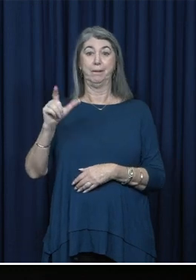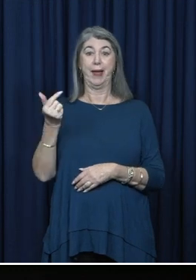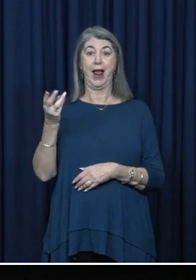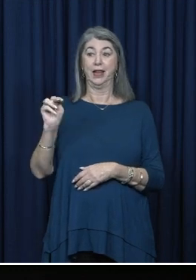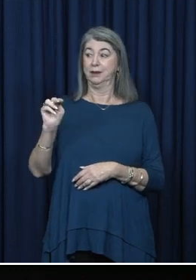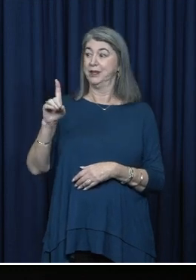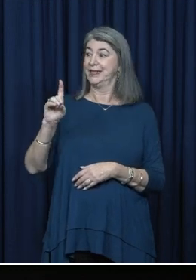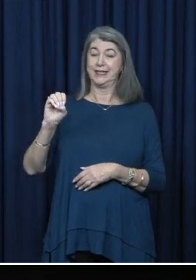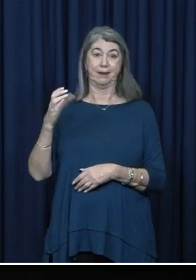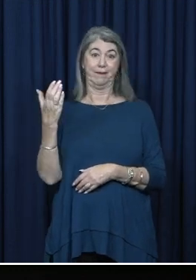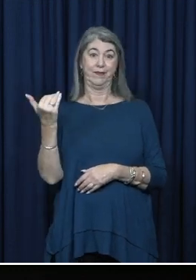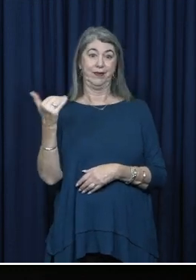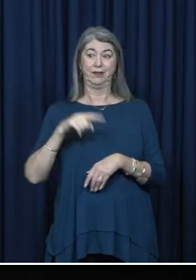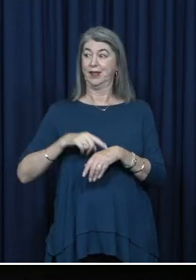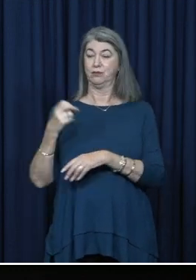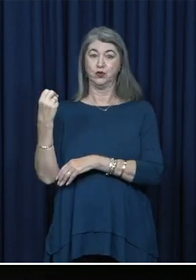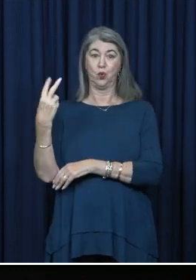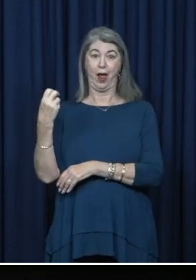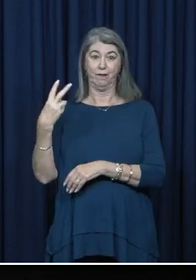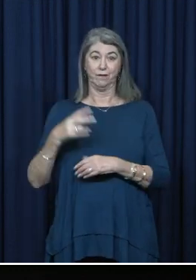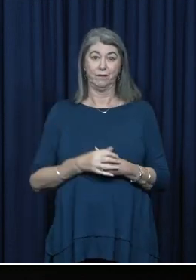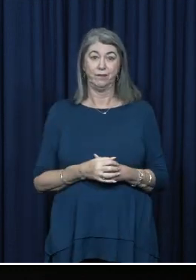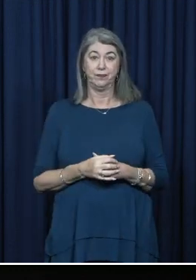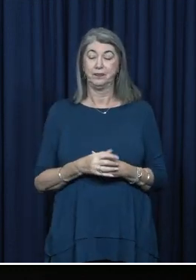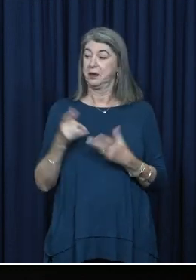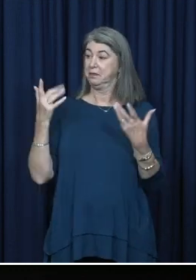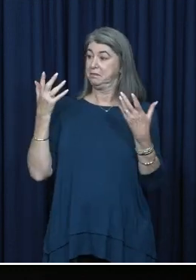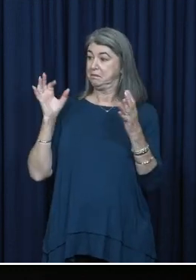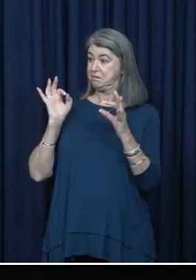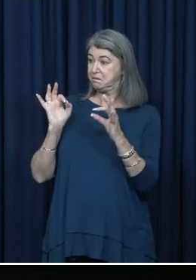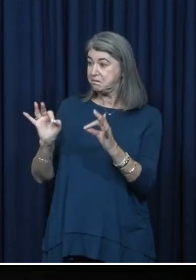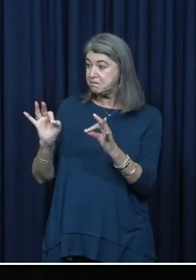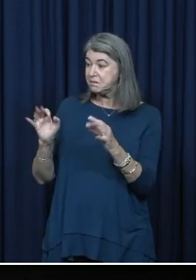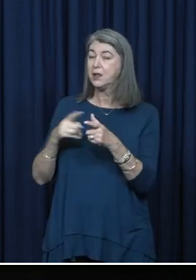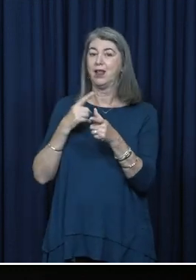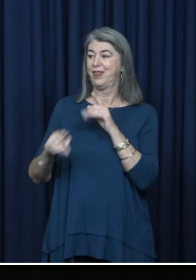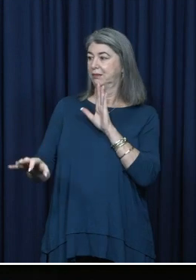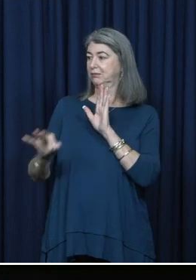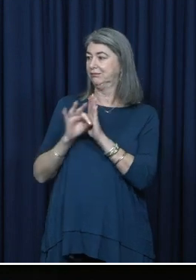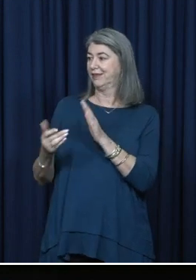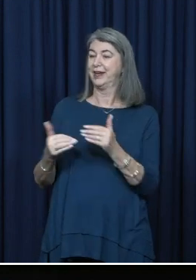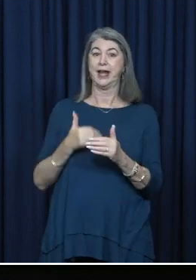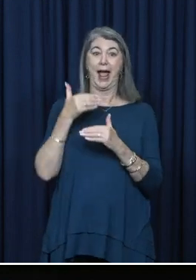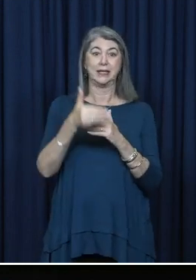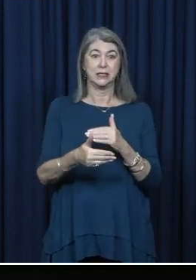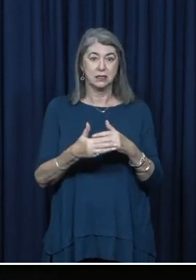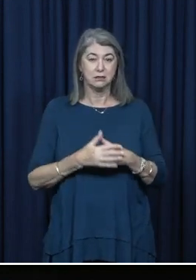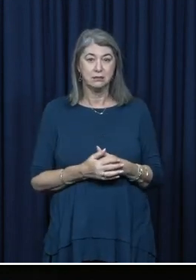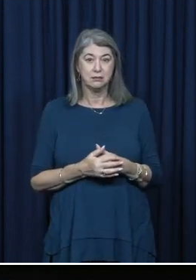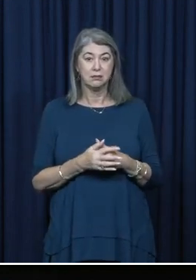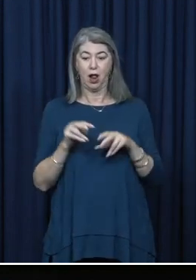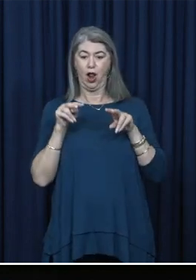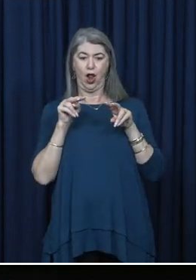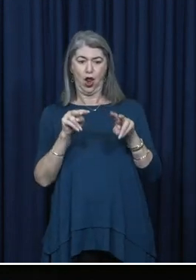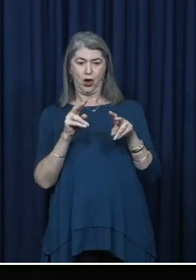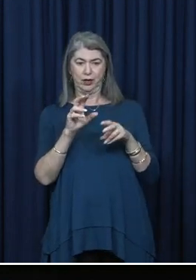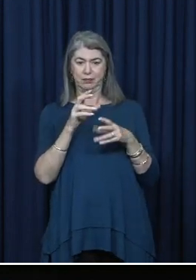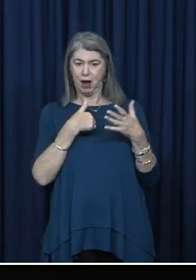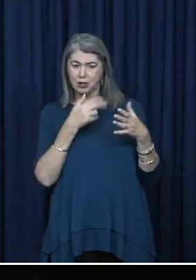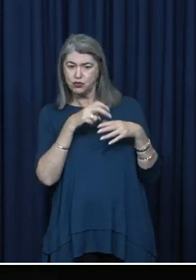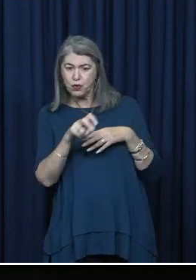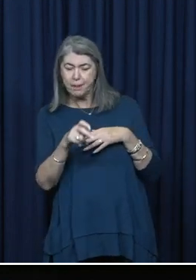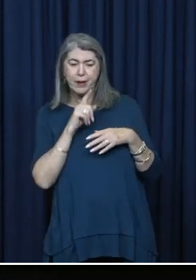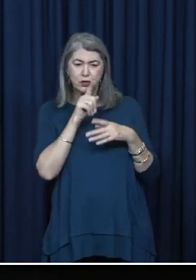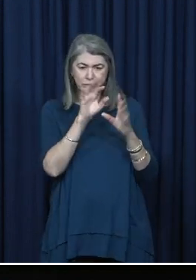December 15th at 12 p.m. Once that's correct, I'm going to select Next. I'm going to look at my itinerary. I'm going to make